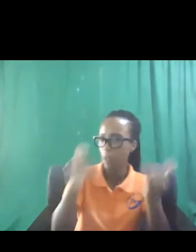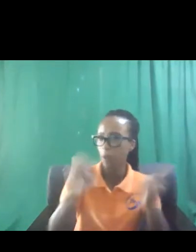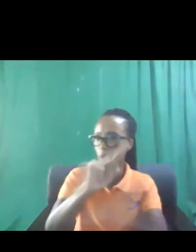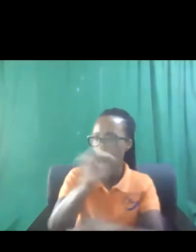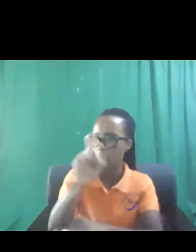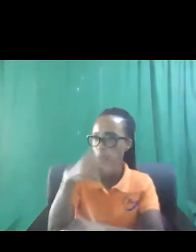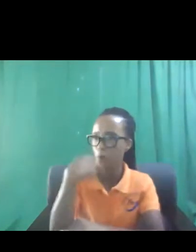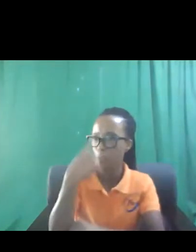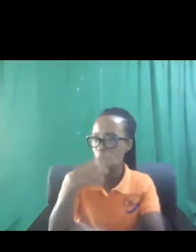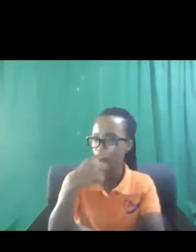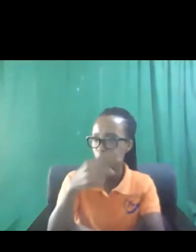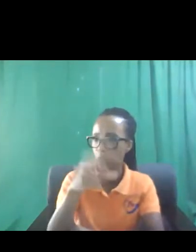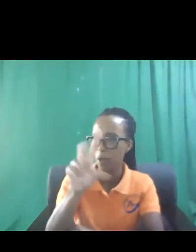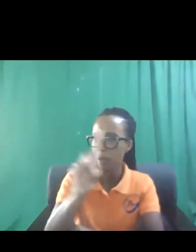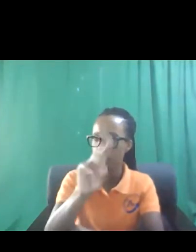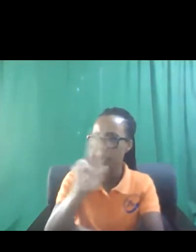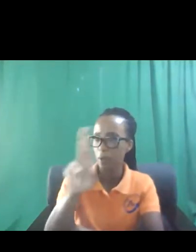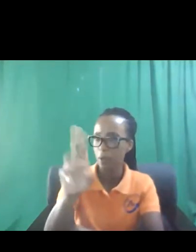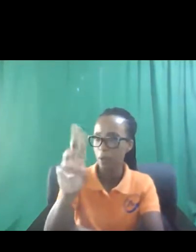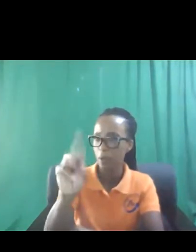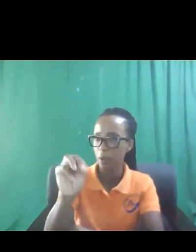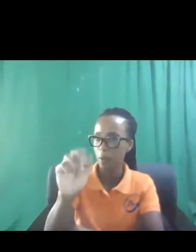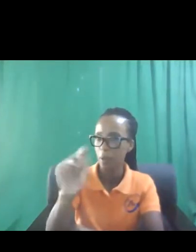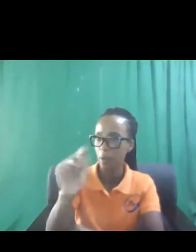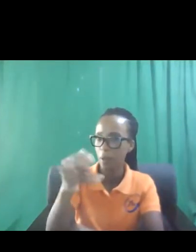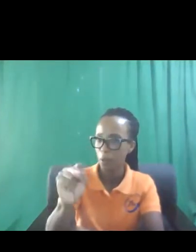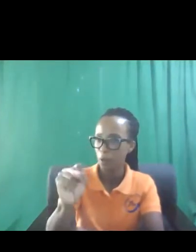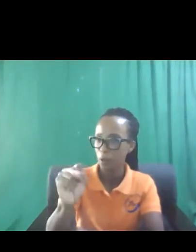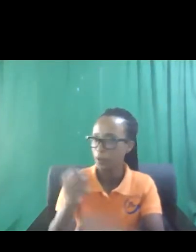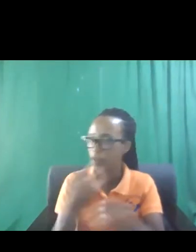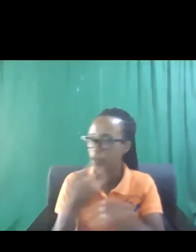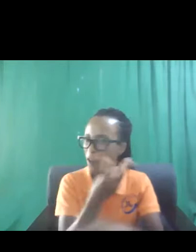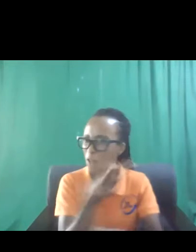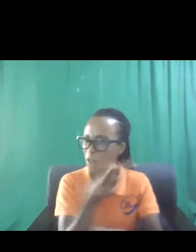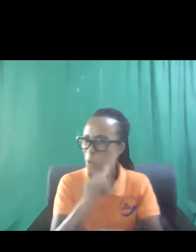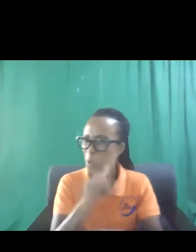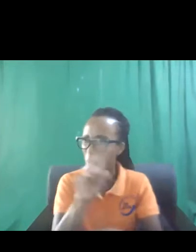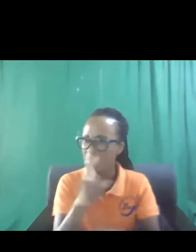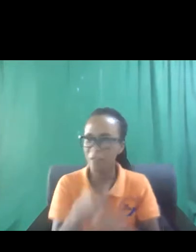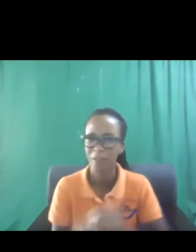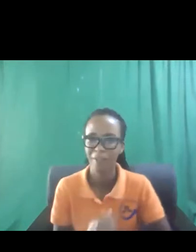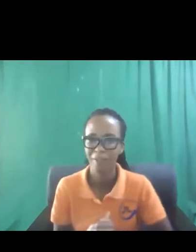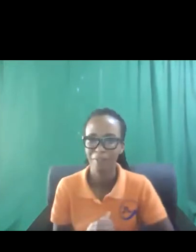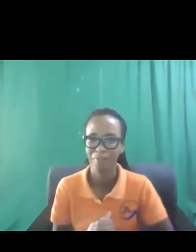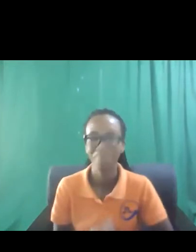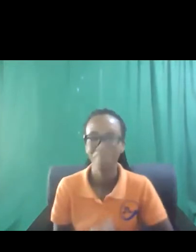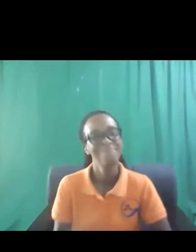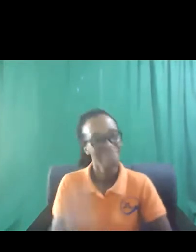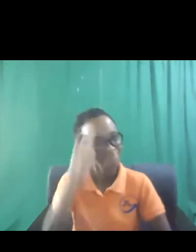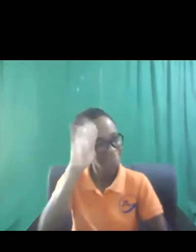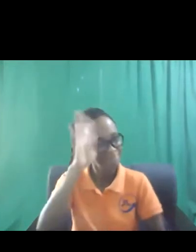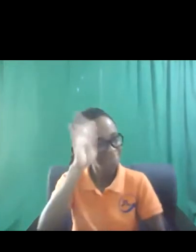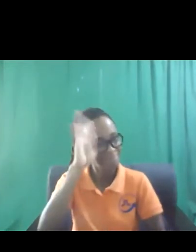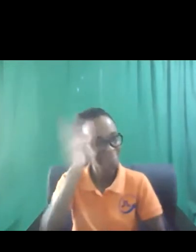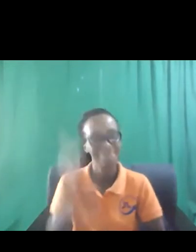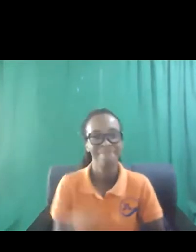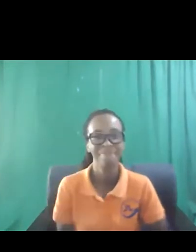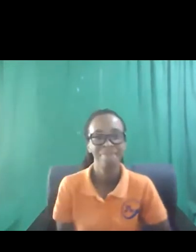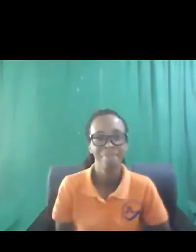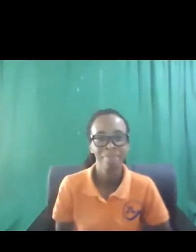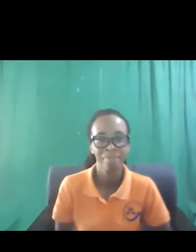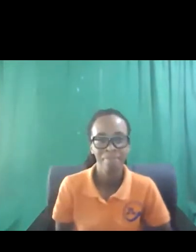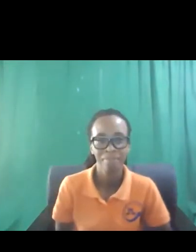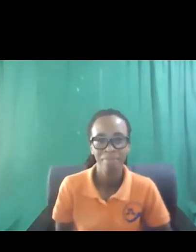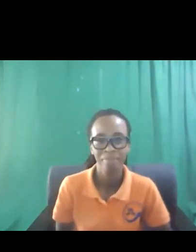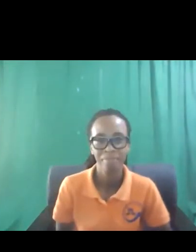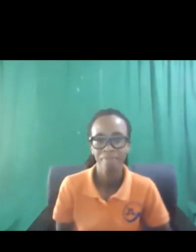Dr. Matthews to come back for a quick minute so we can ask her these questions that we have today. Yes. Hi. Hi. So one